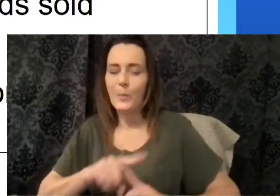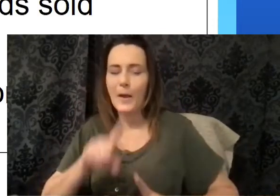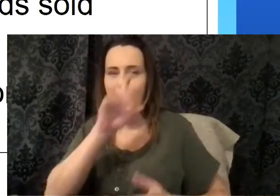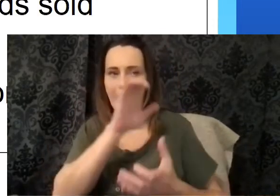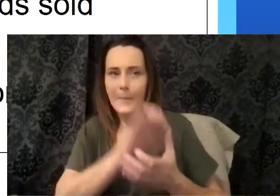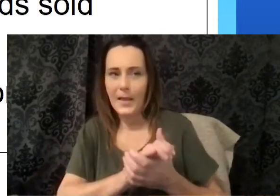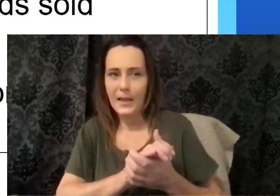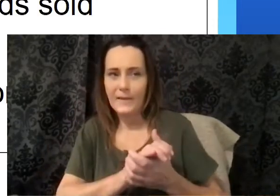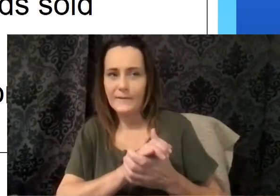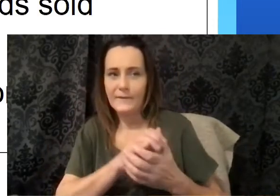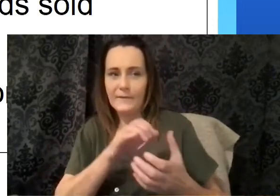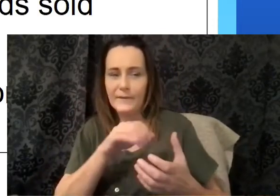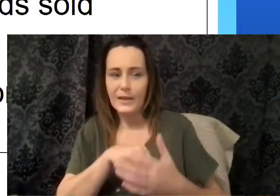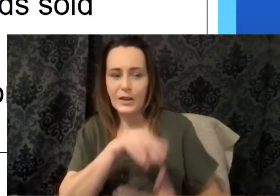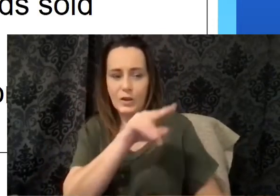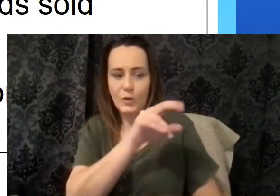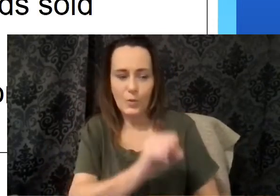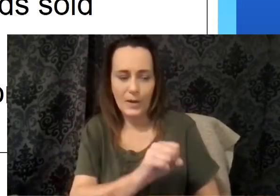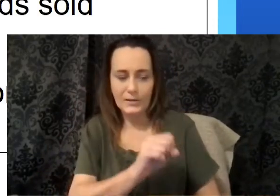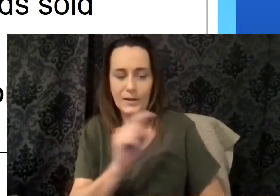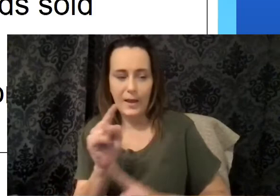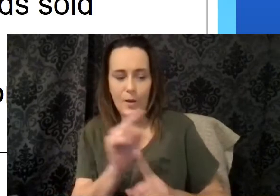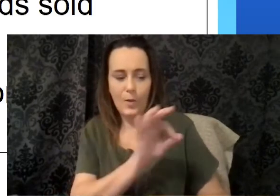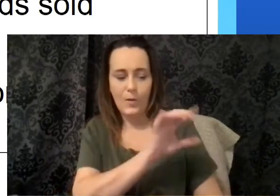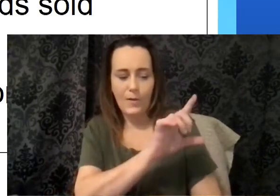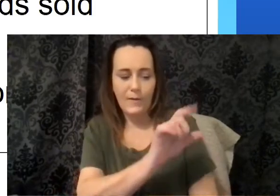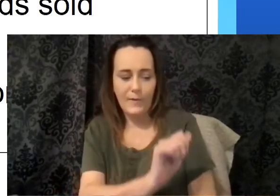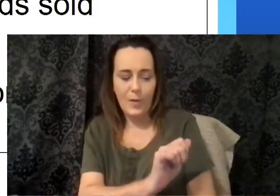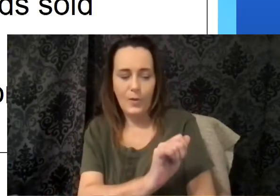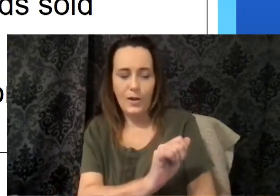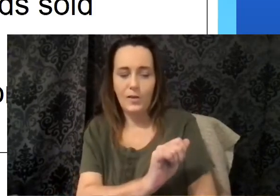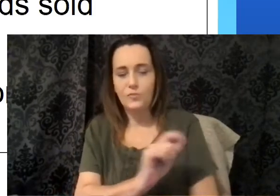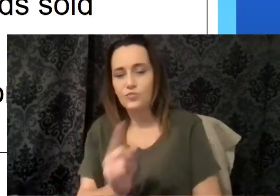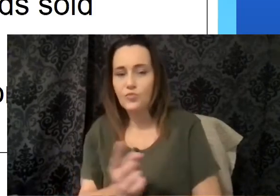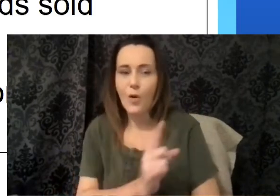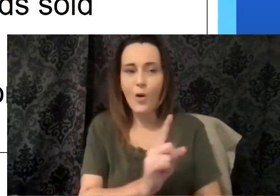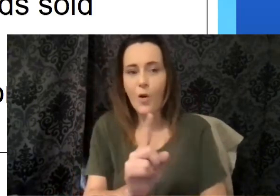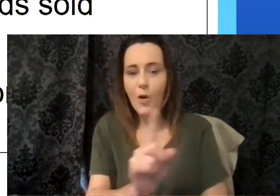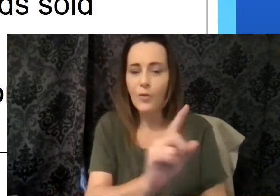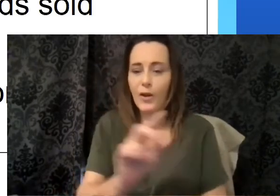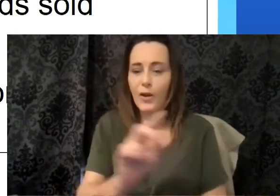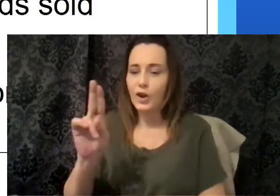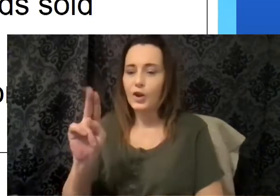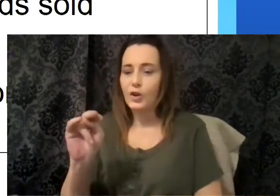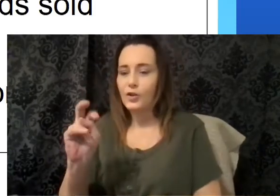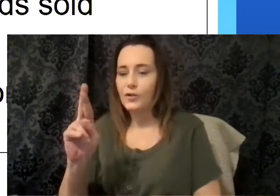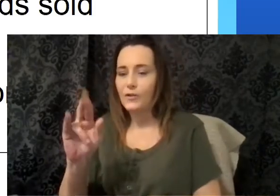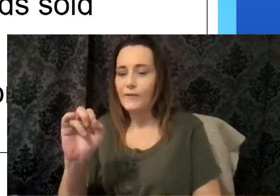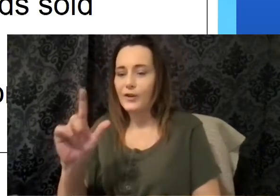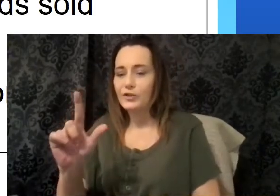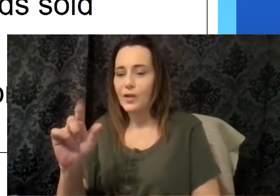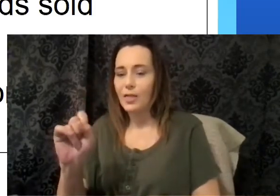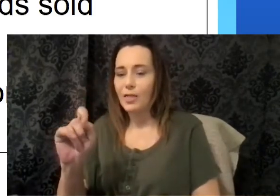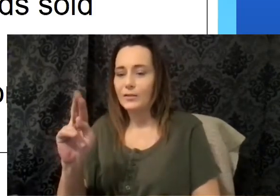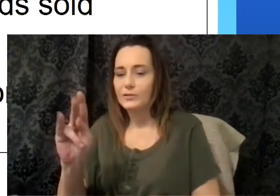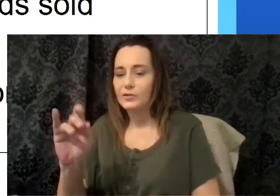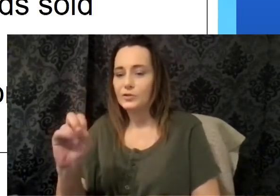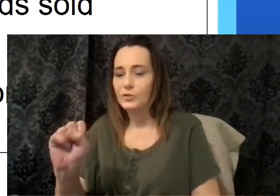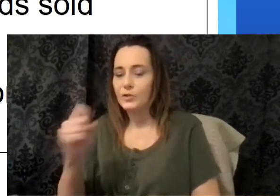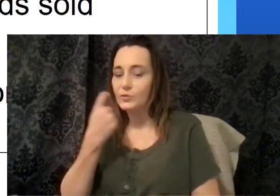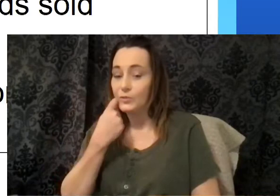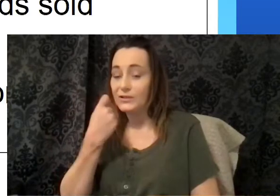I went to the United States. I was in Florida and walking around Universal Studios a few weeks ago. So I know things have opened up